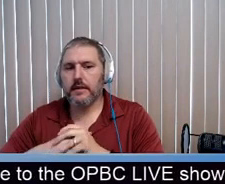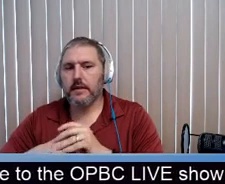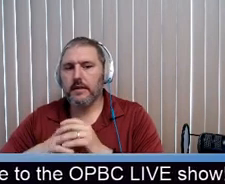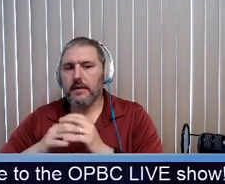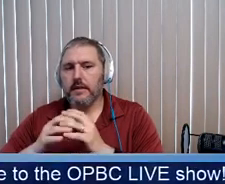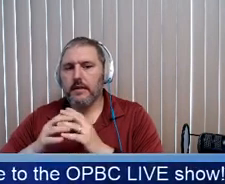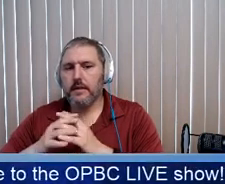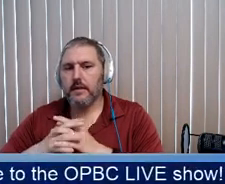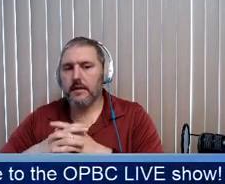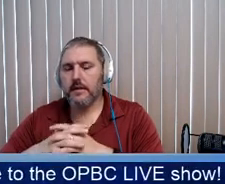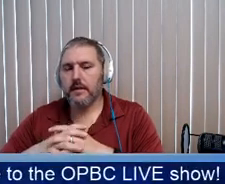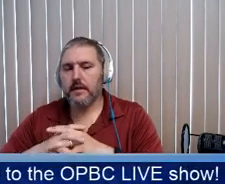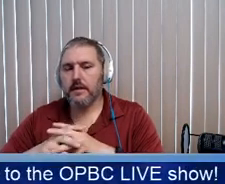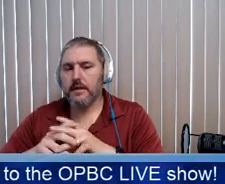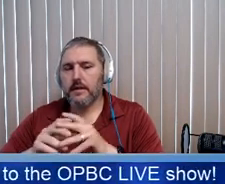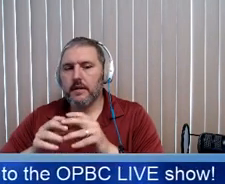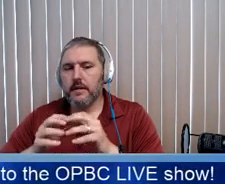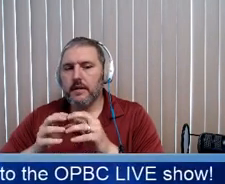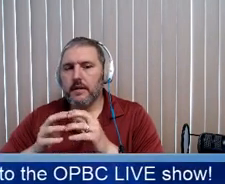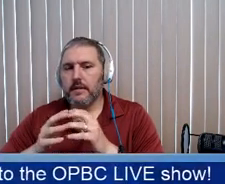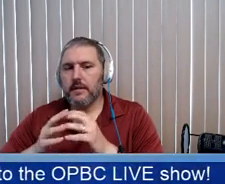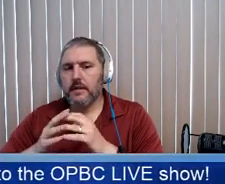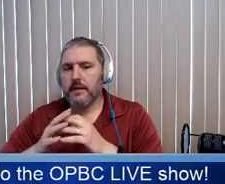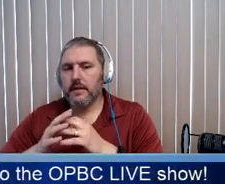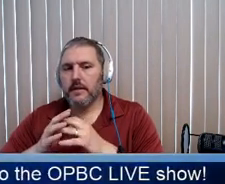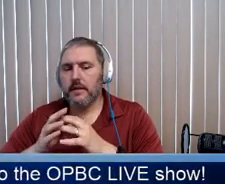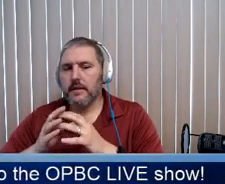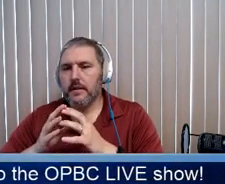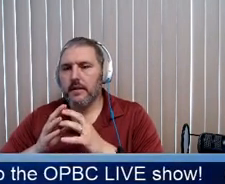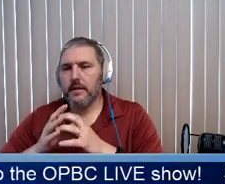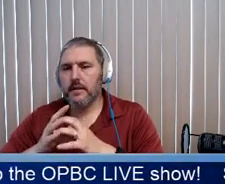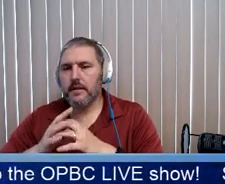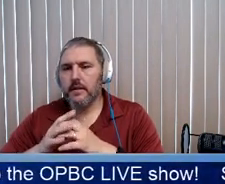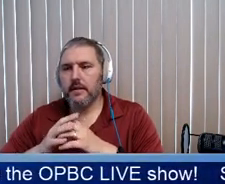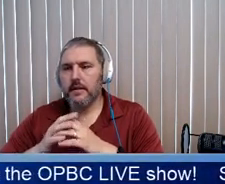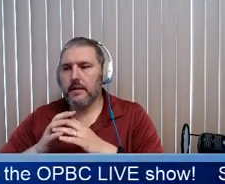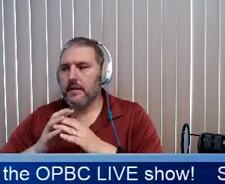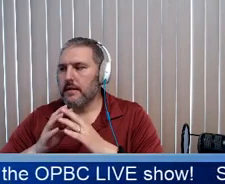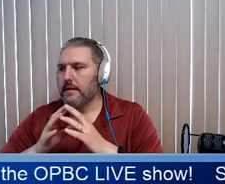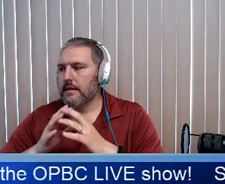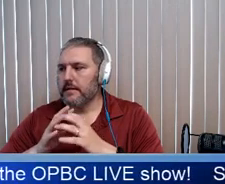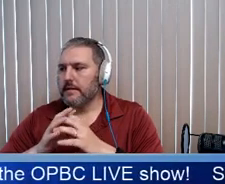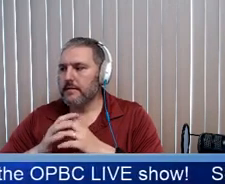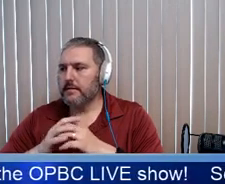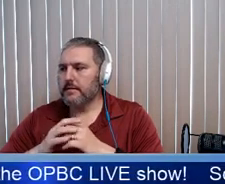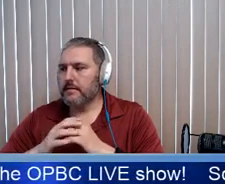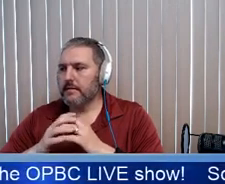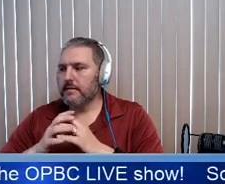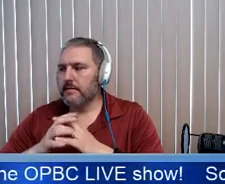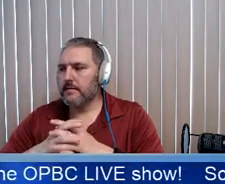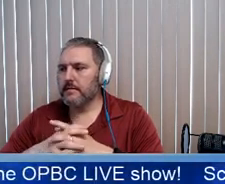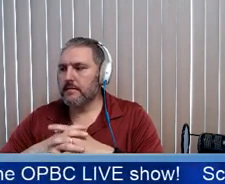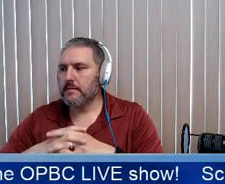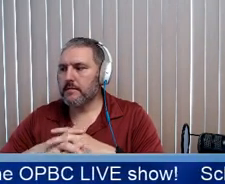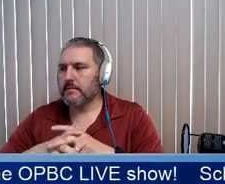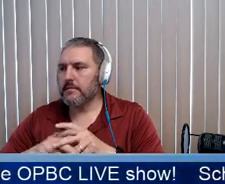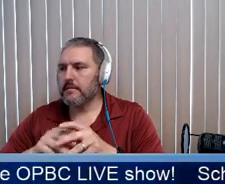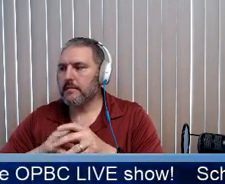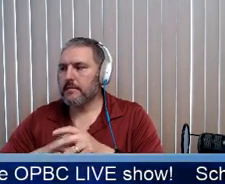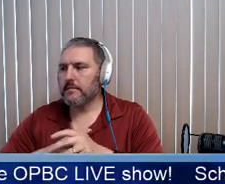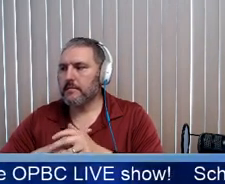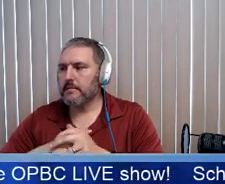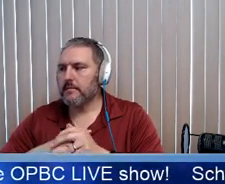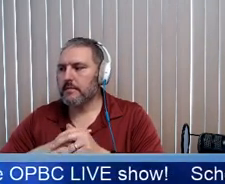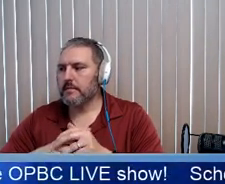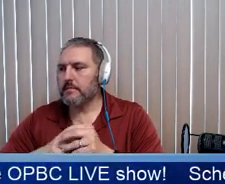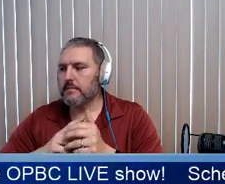just say that it was clear to me, and also hearing from our local community leaders, that many of the people that were involved in the criminal conduct